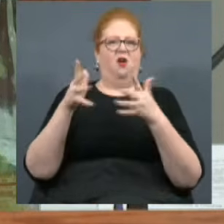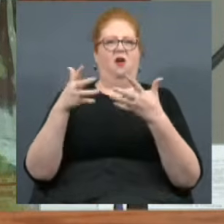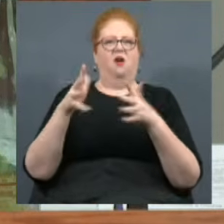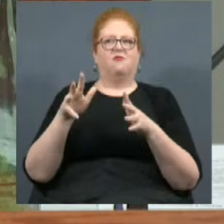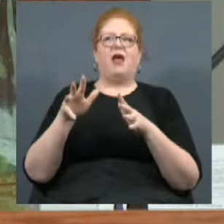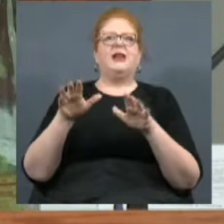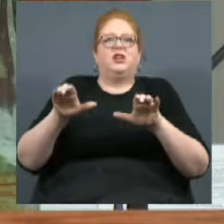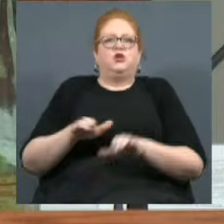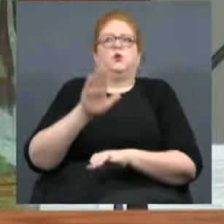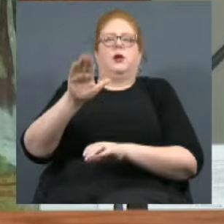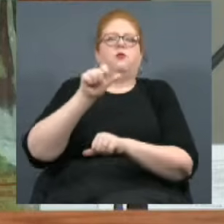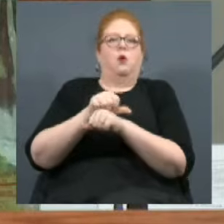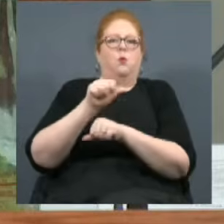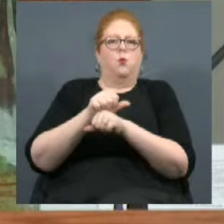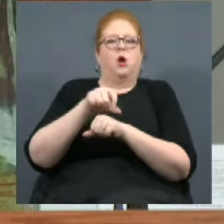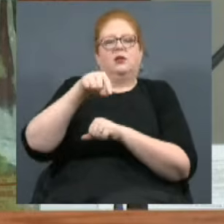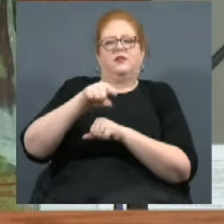this.